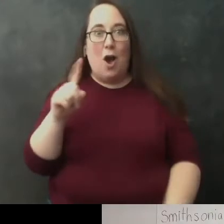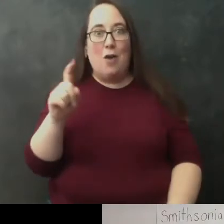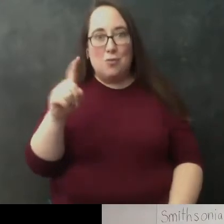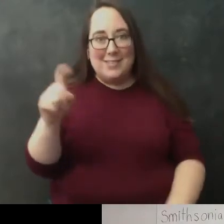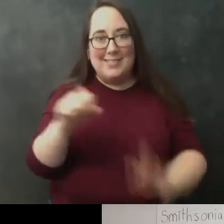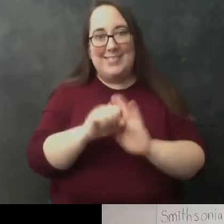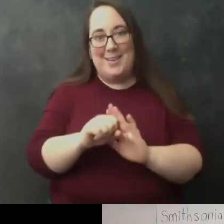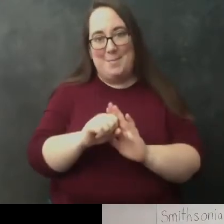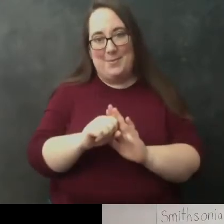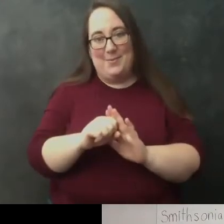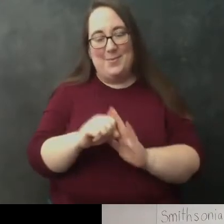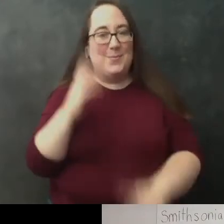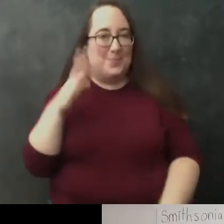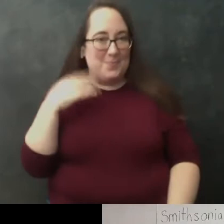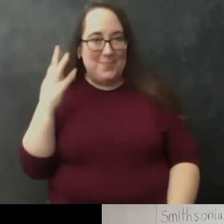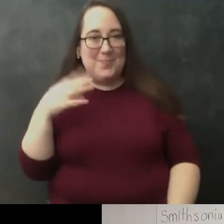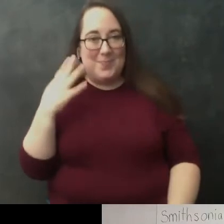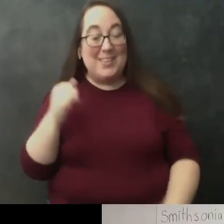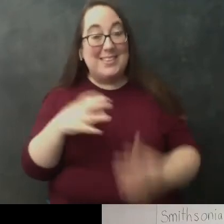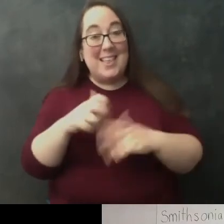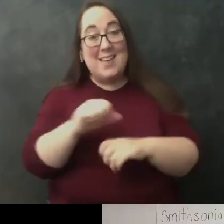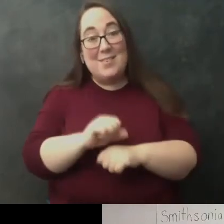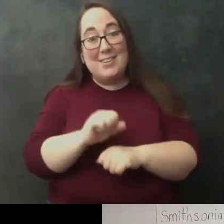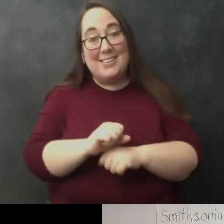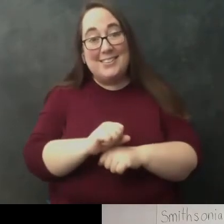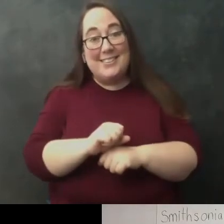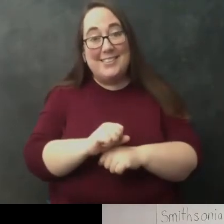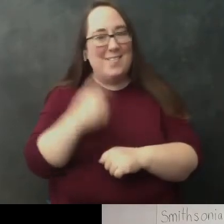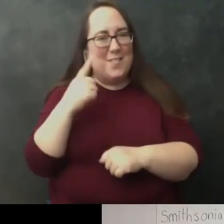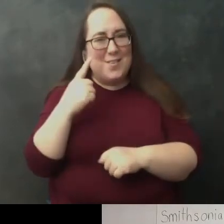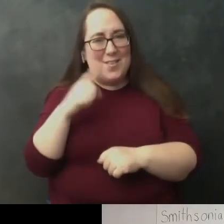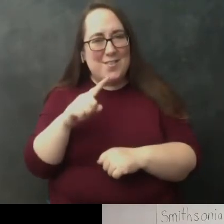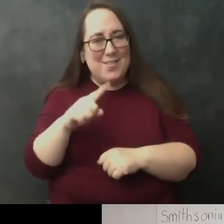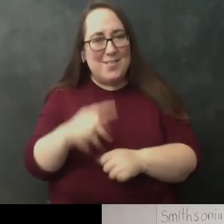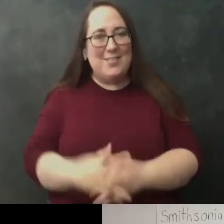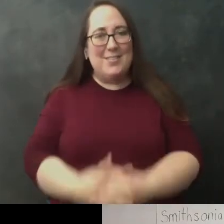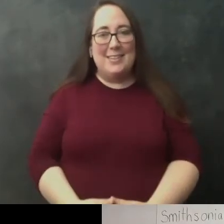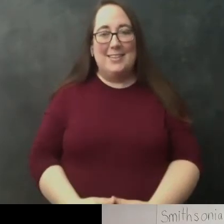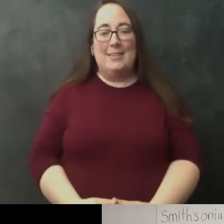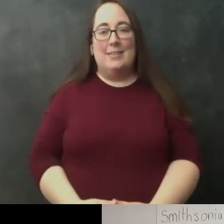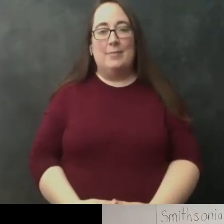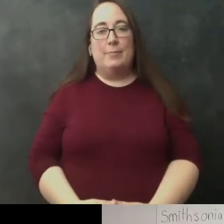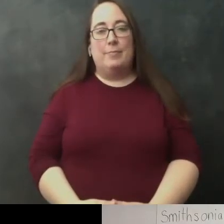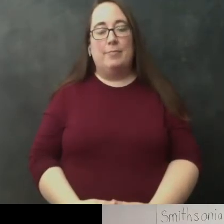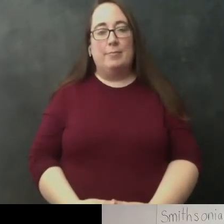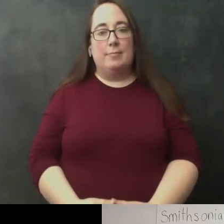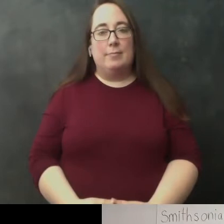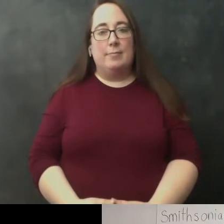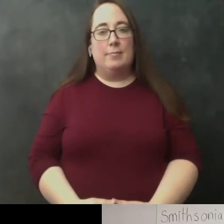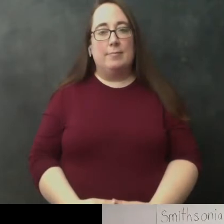samples. That's crazy. That's a ton of work. So why do you do it? Like, why would you even do this?